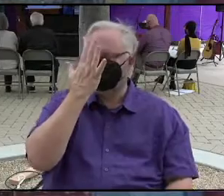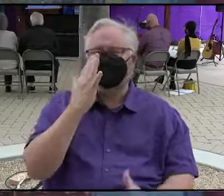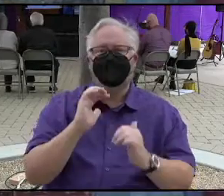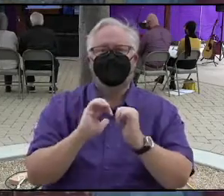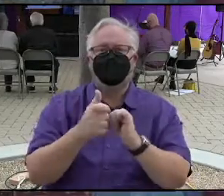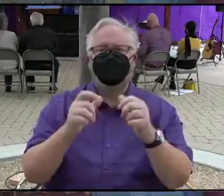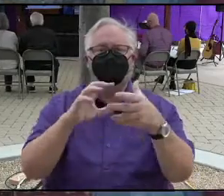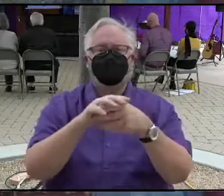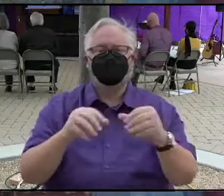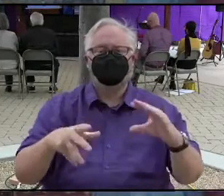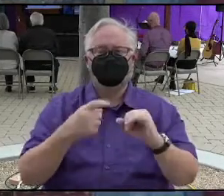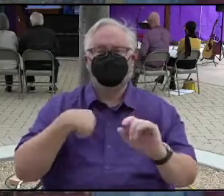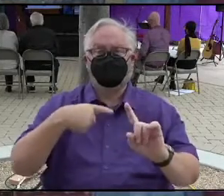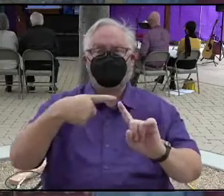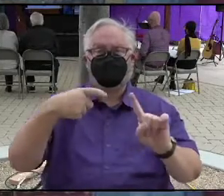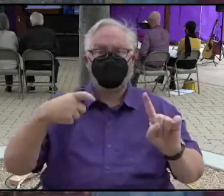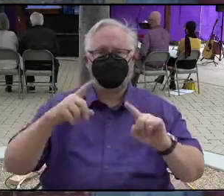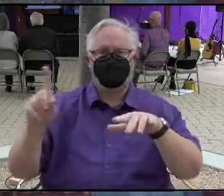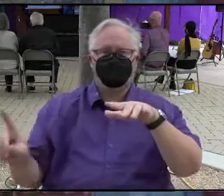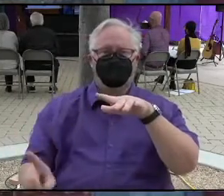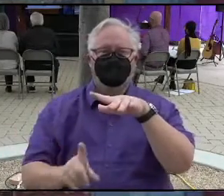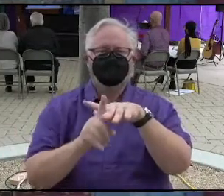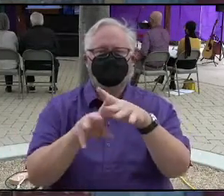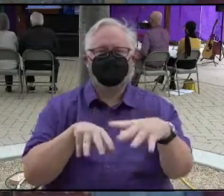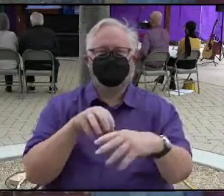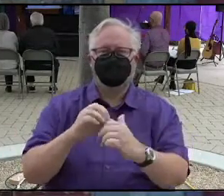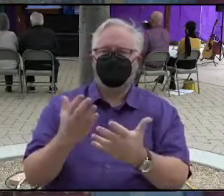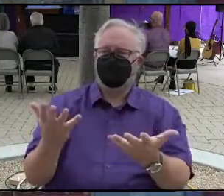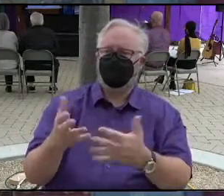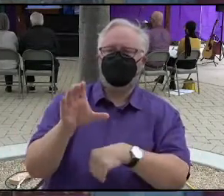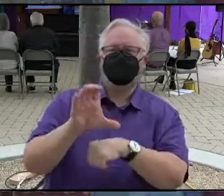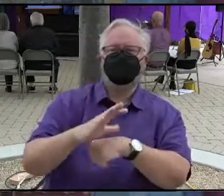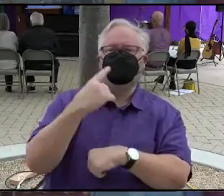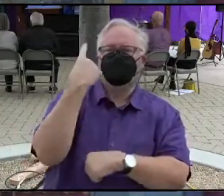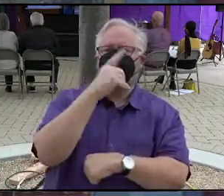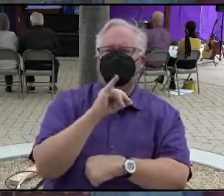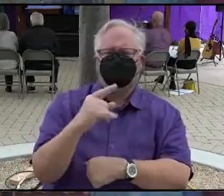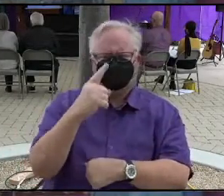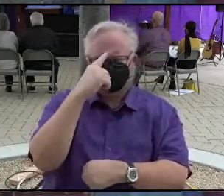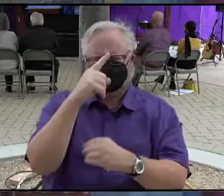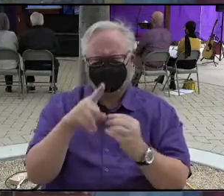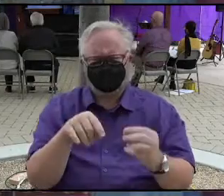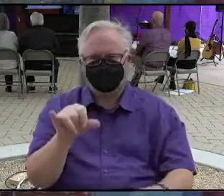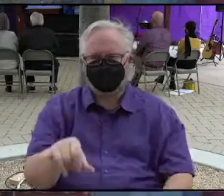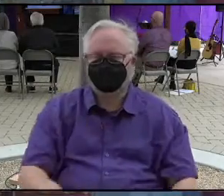the stories we come from show up in the shape of our churches. Think about that.